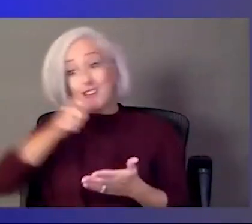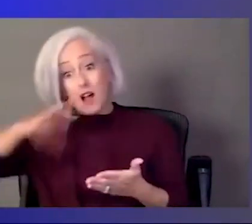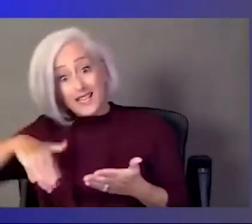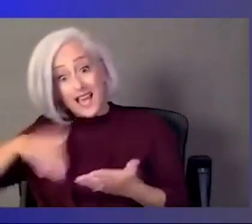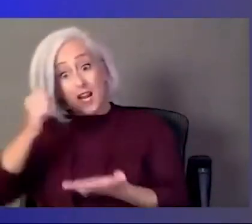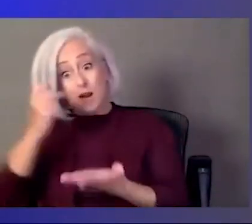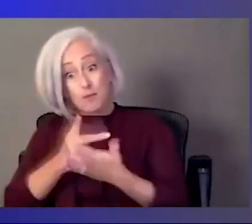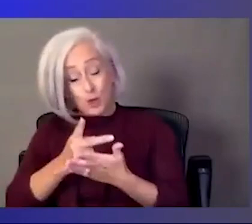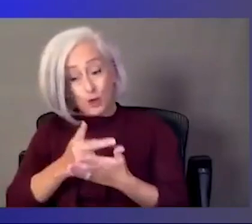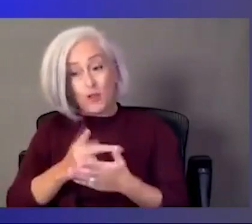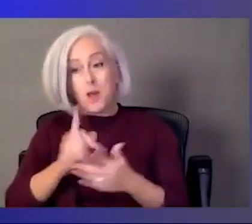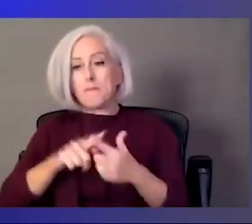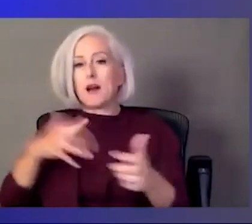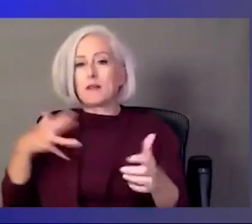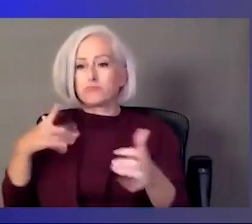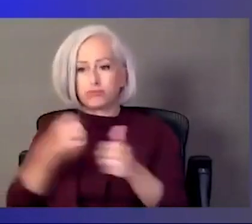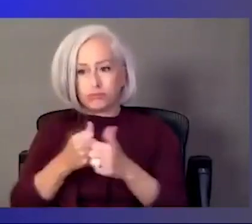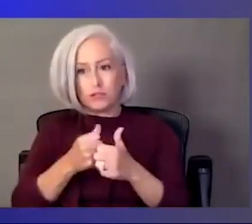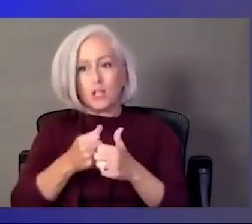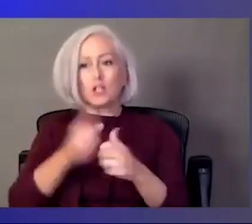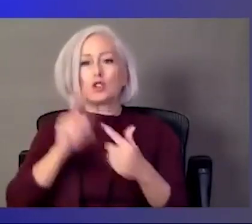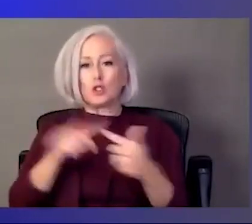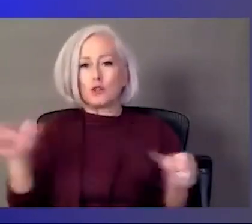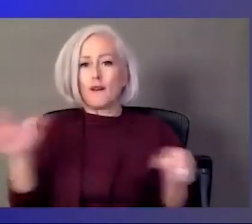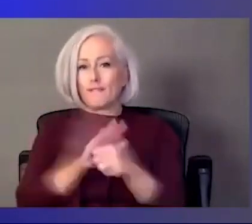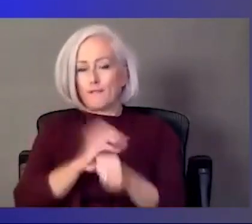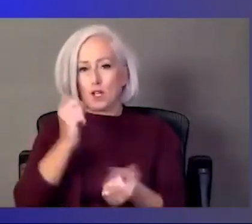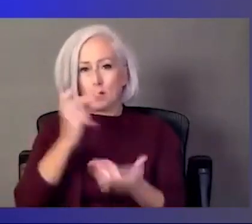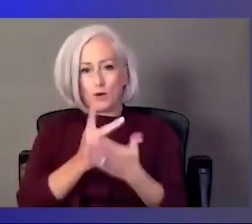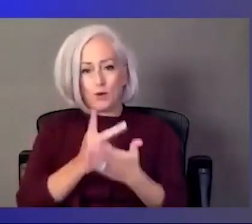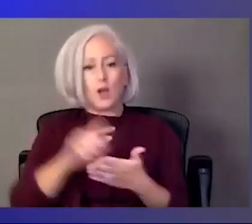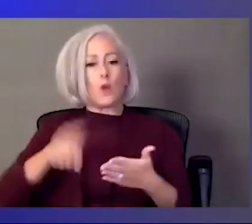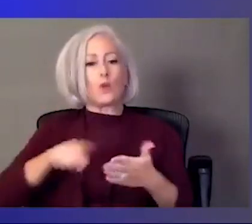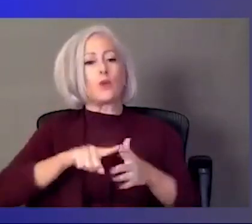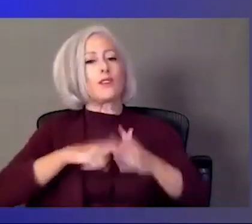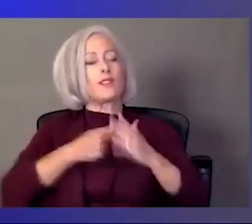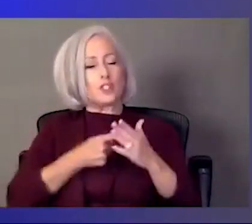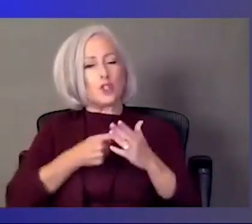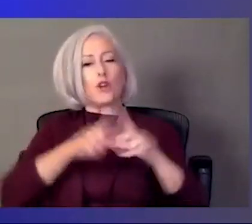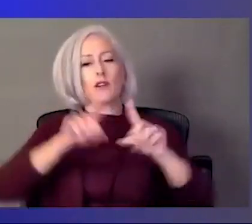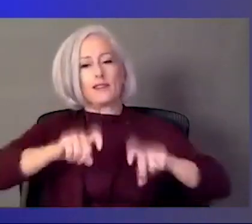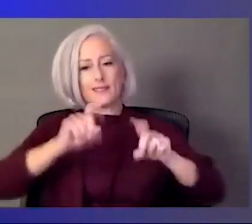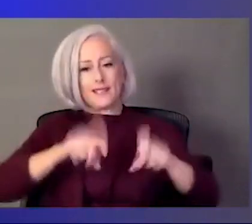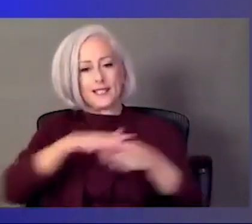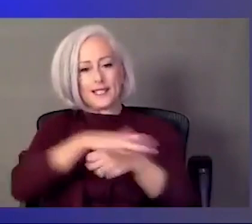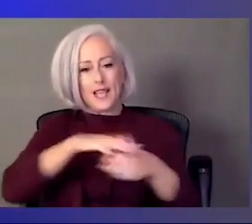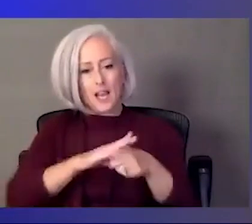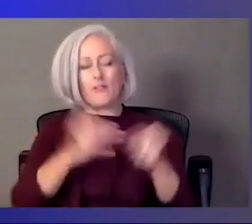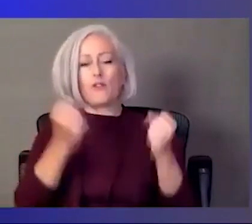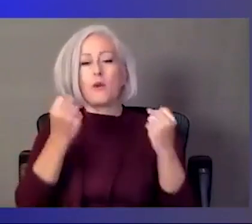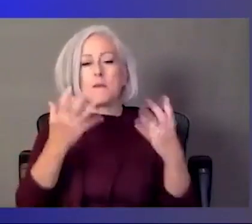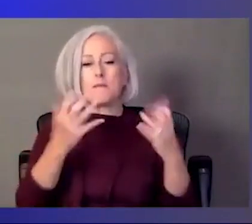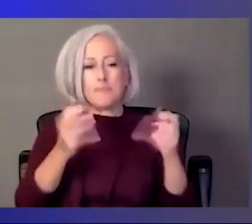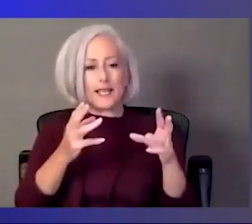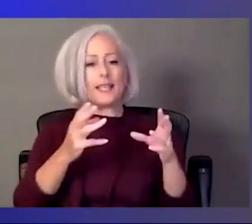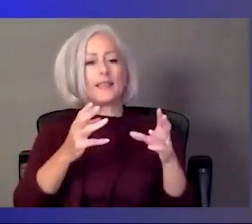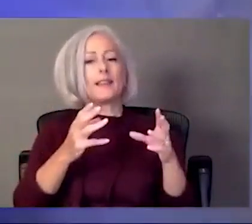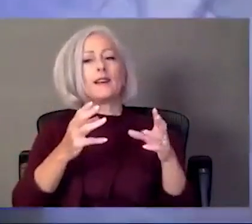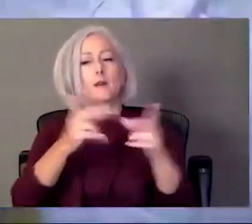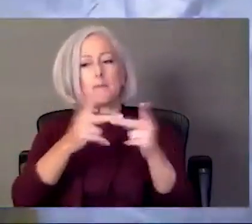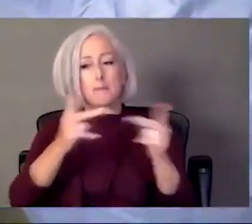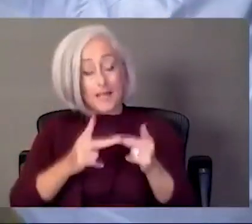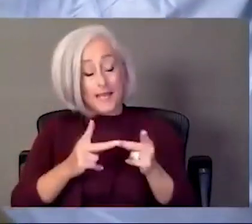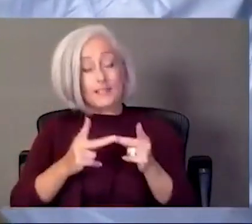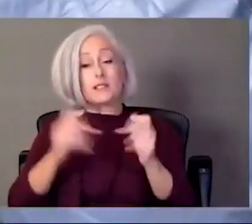situation. We were one of the lead enrolling sites in this worldwide study, multi-center, multinational trial